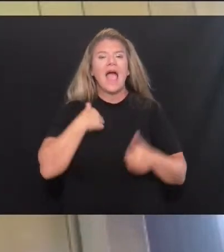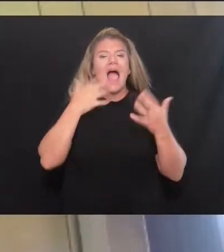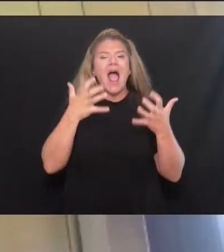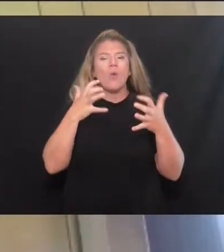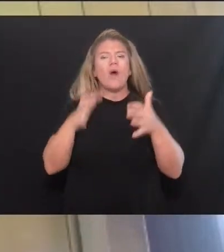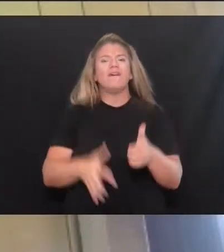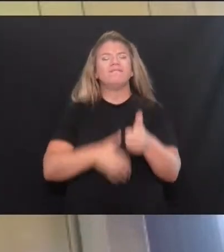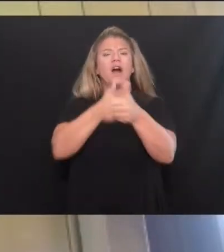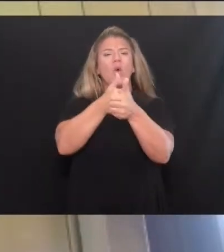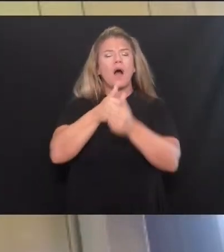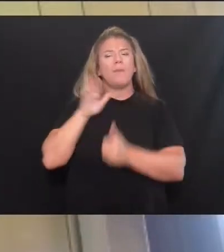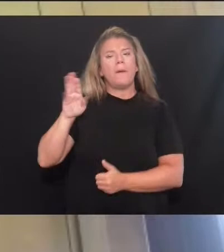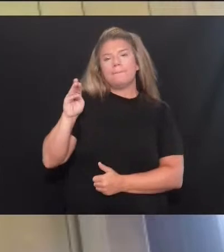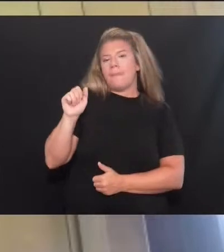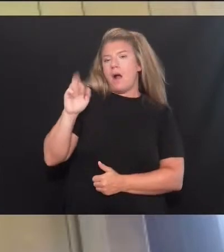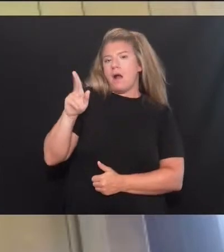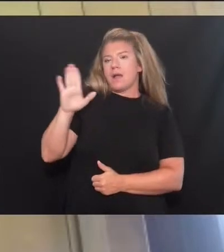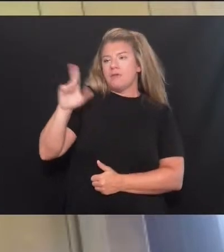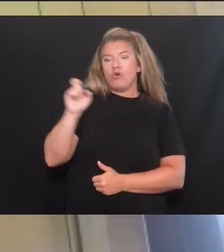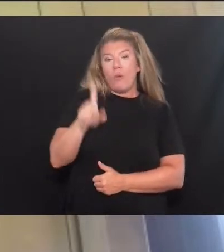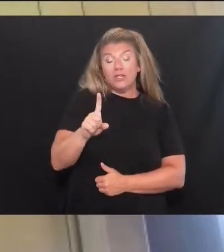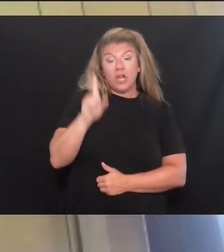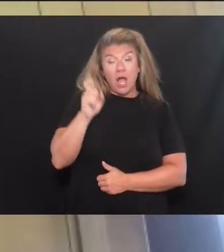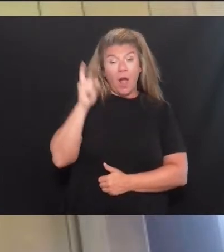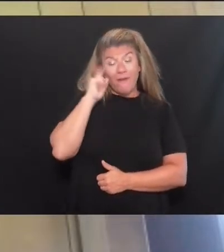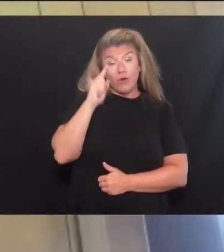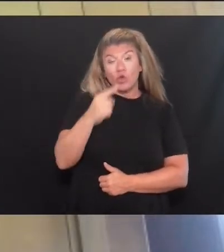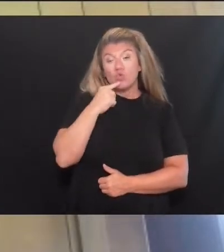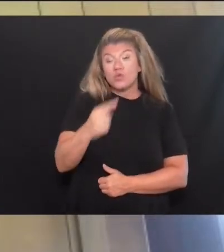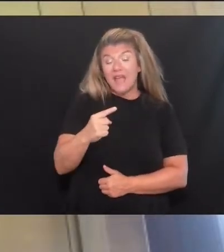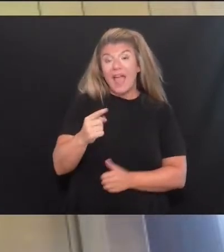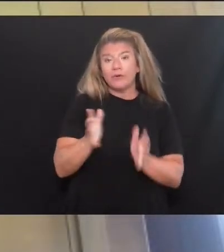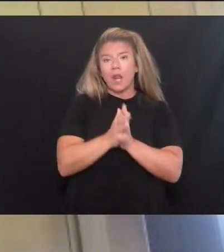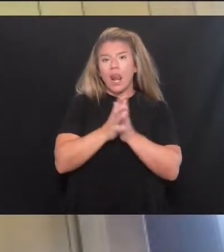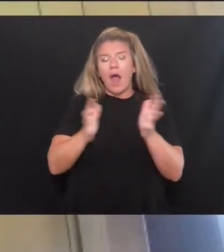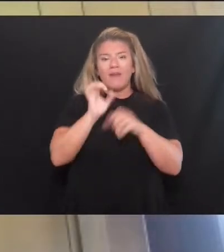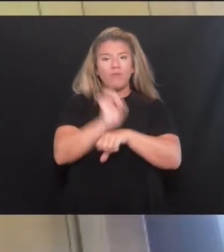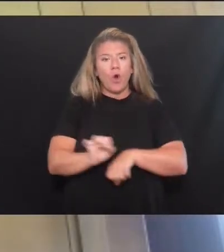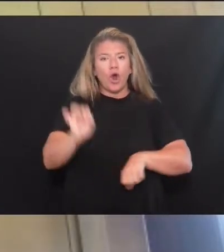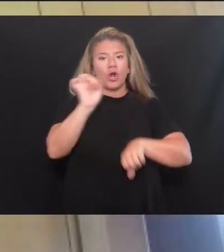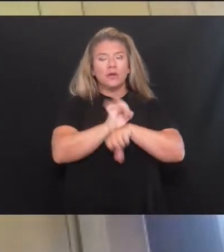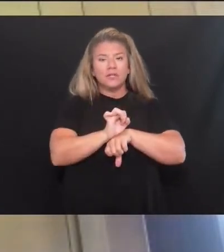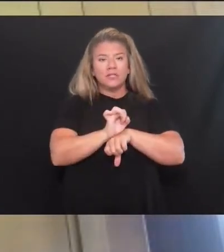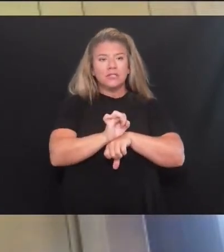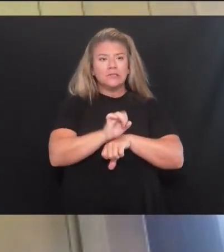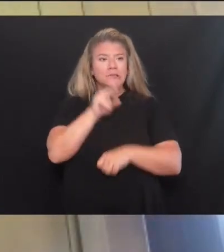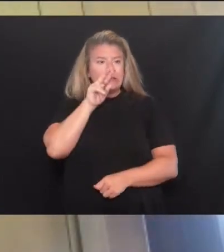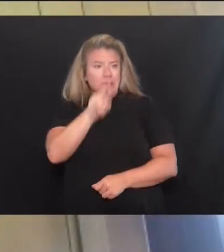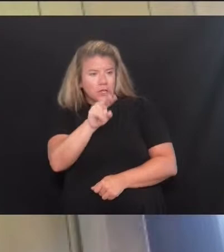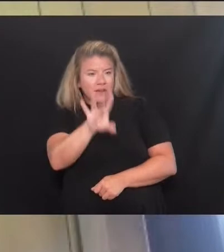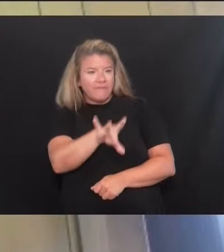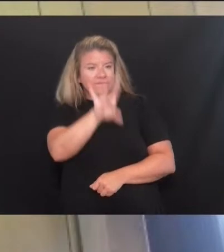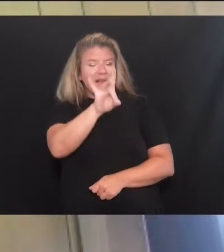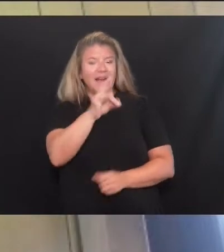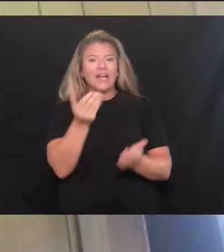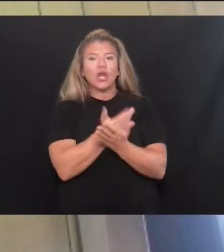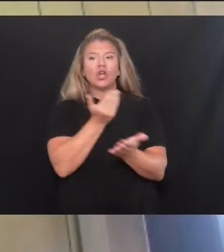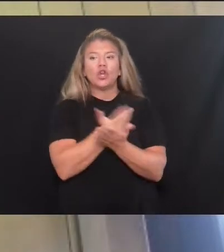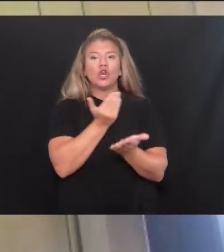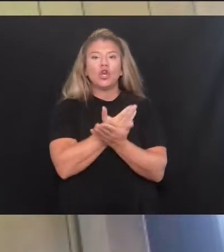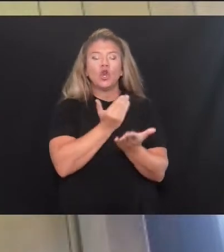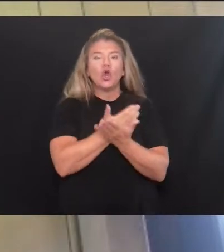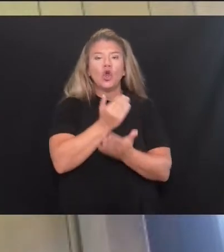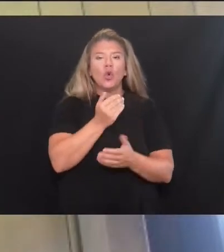up on Mark's question. Governor, you had said that there's been a lot of work toward finding a new operator for the Mylan plant